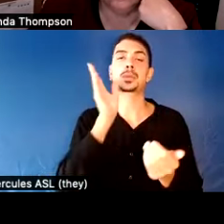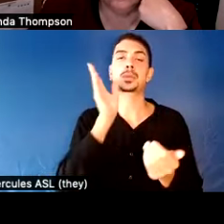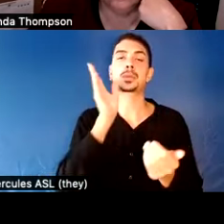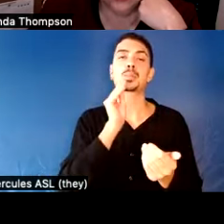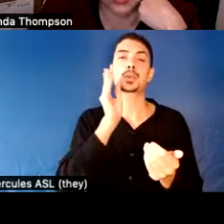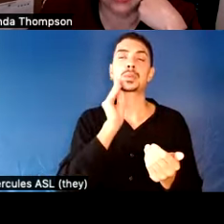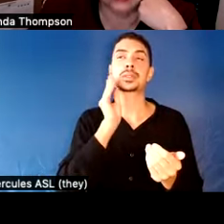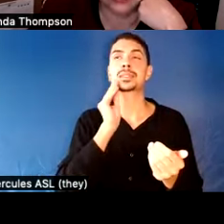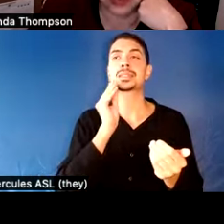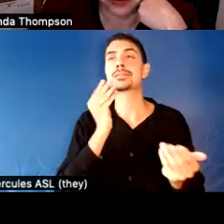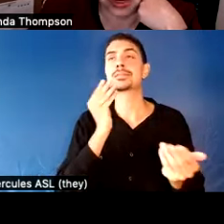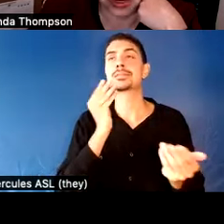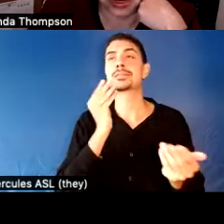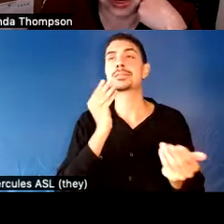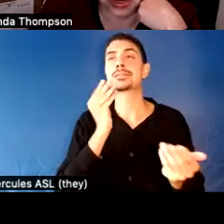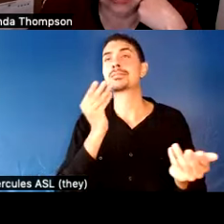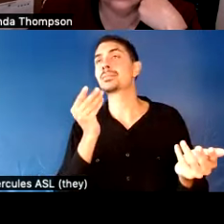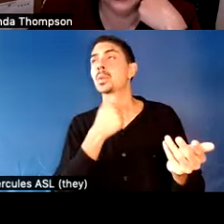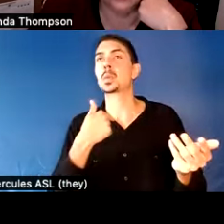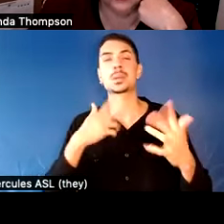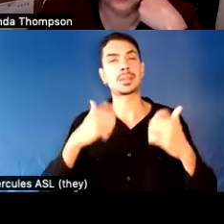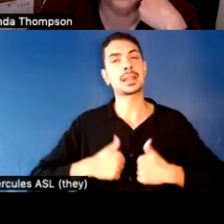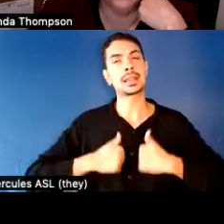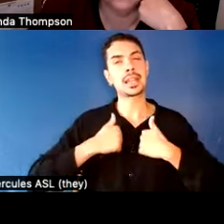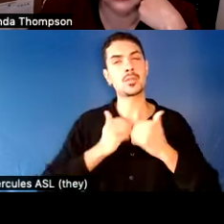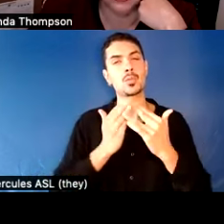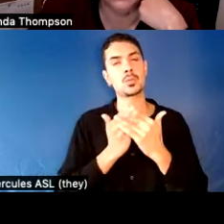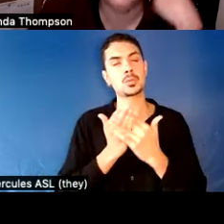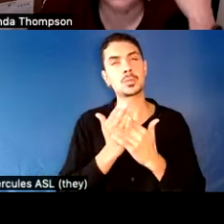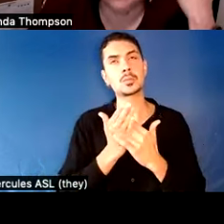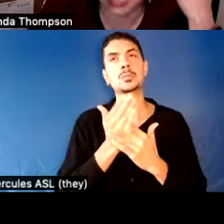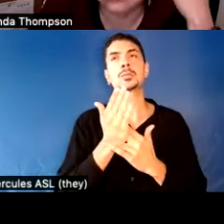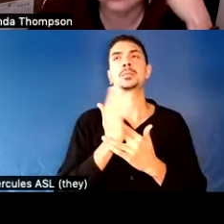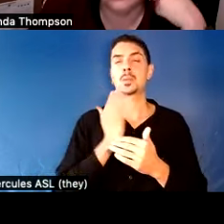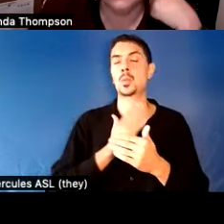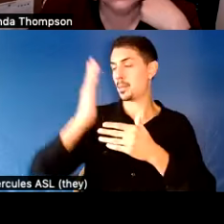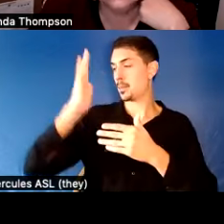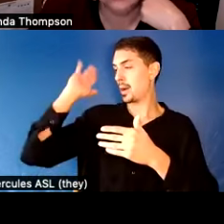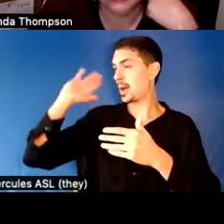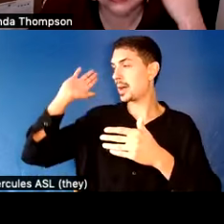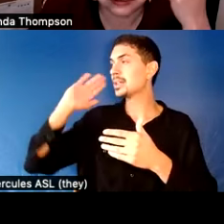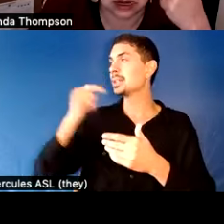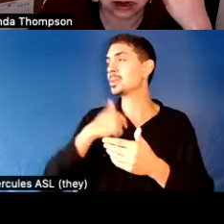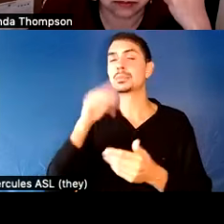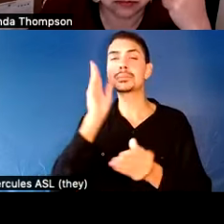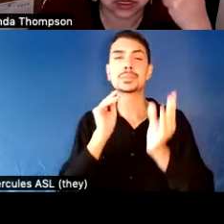of what we are living with or living through, or what we have experienced in our past. And some